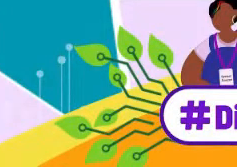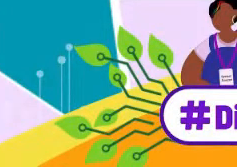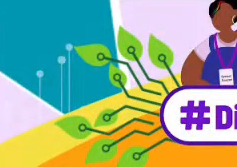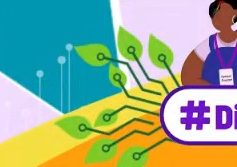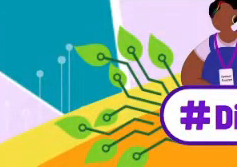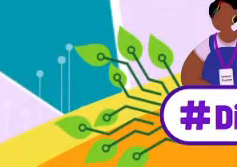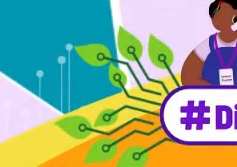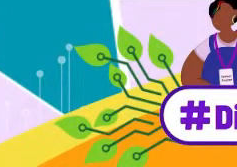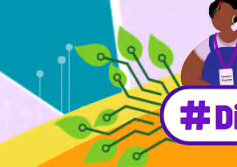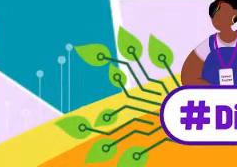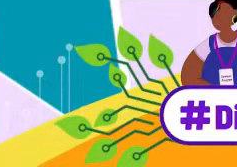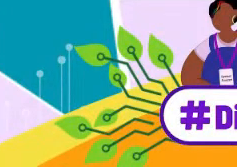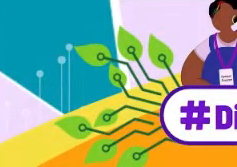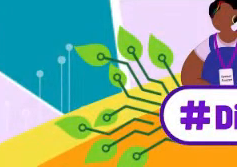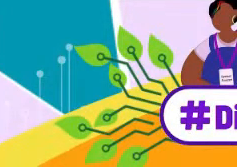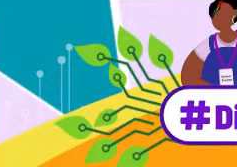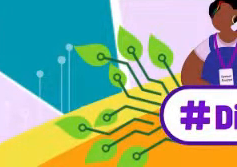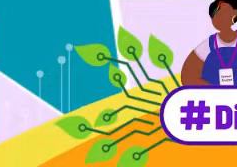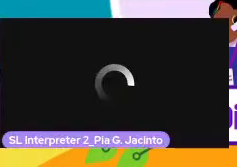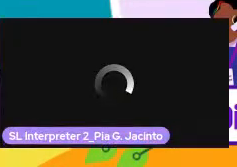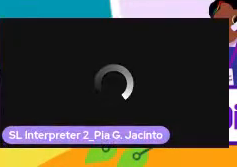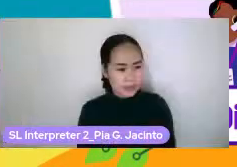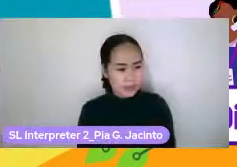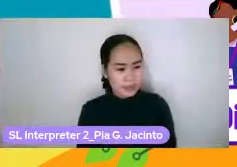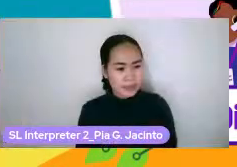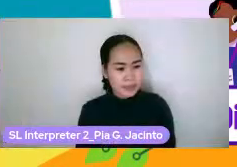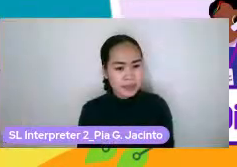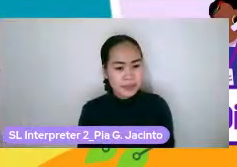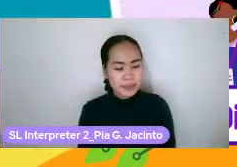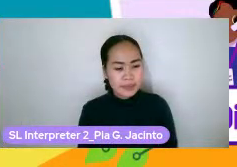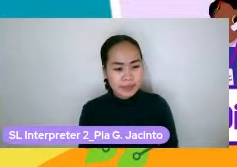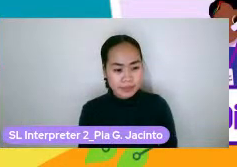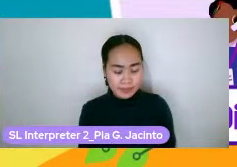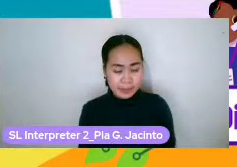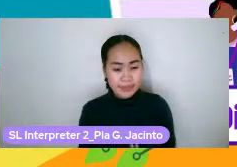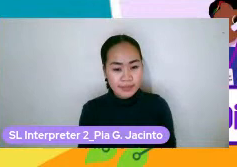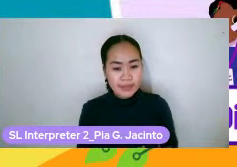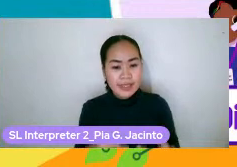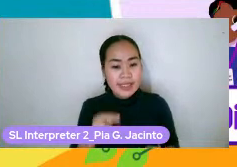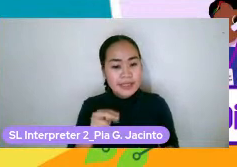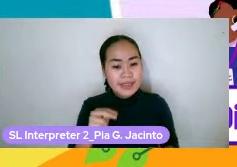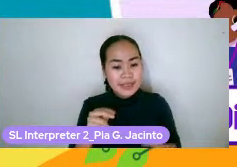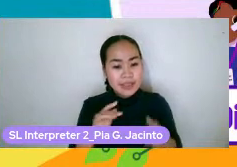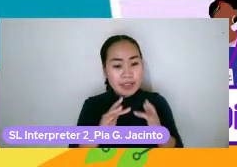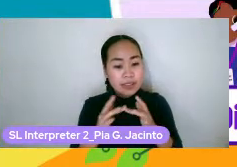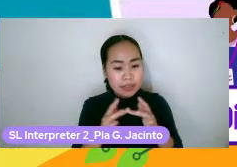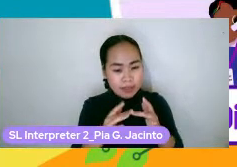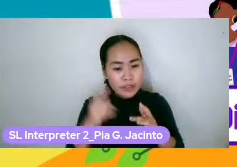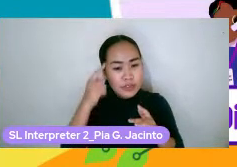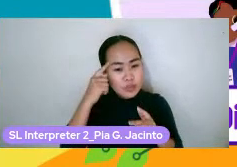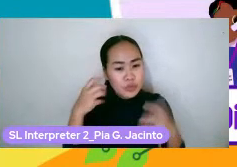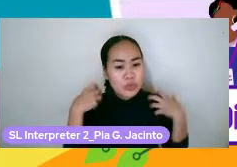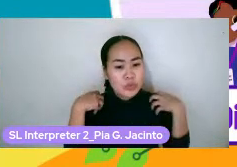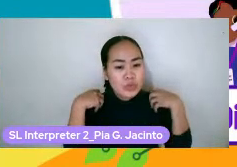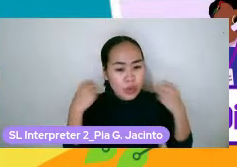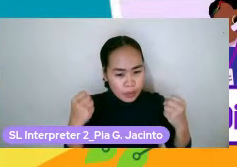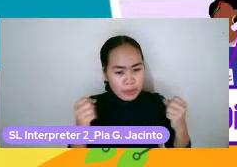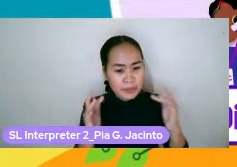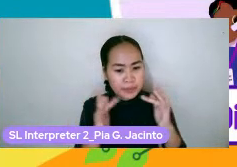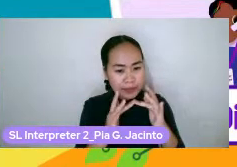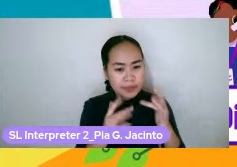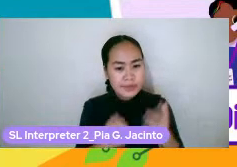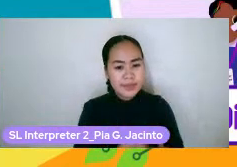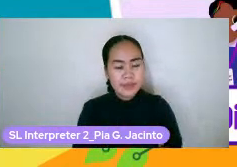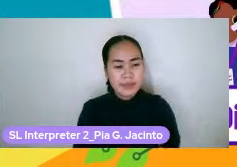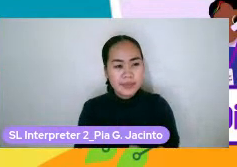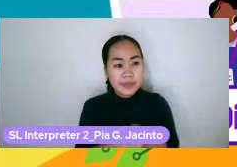is founded on strong connectivity. Okay. Let's